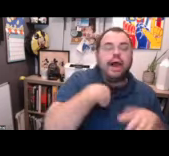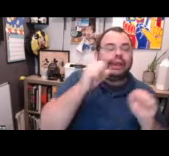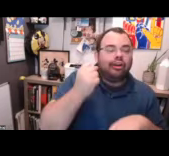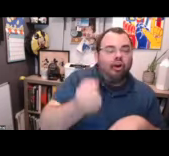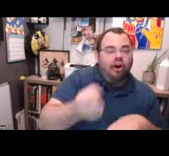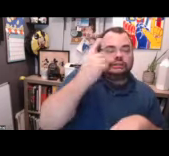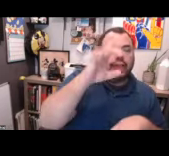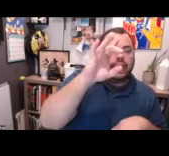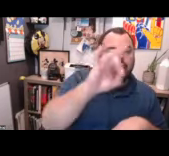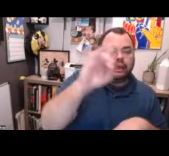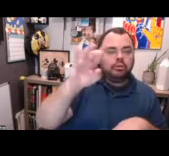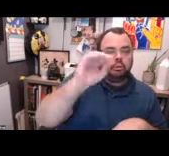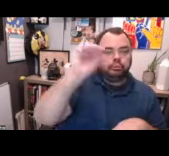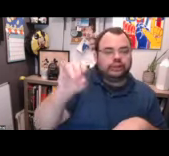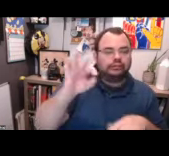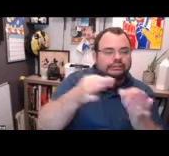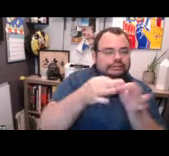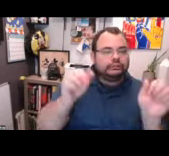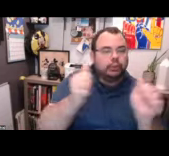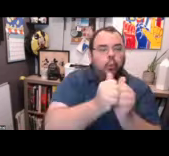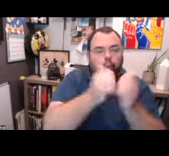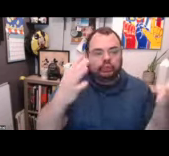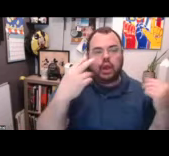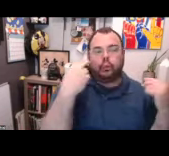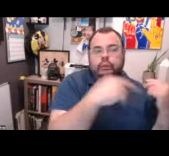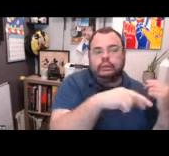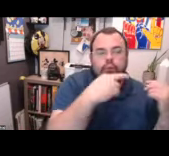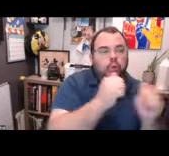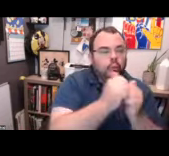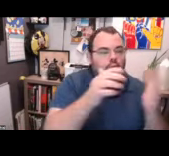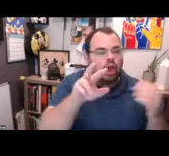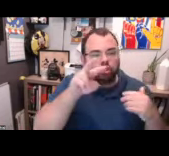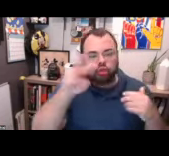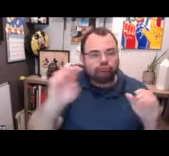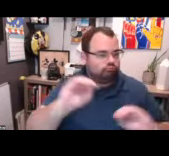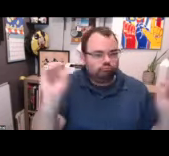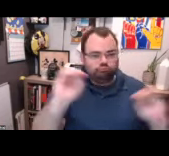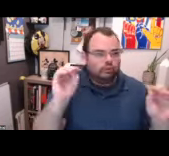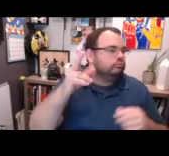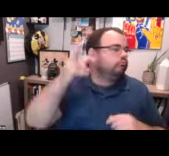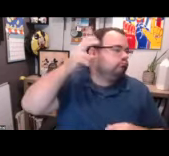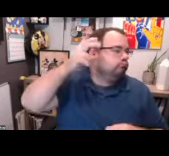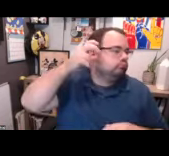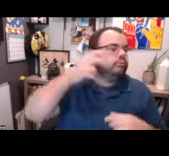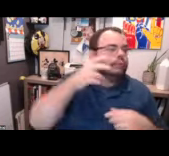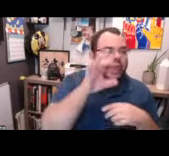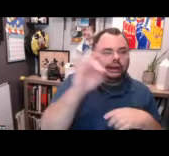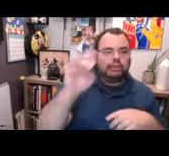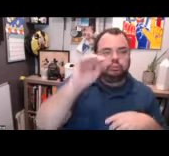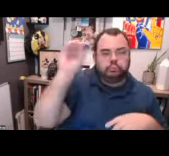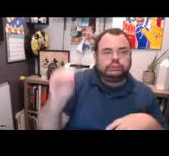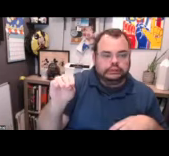my left ear, I could understand about 88% without reading lips, without looking.